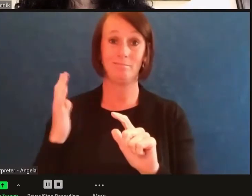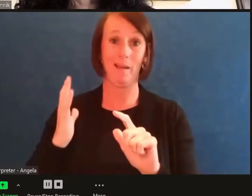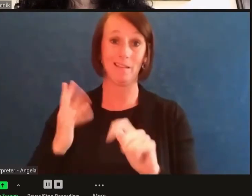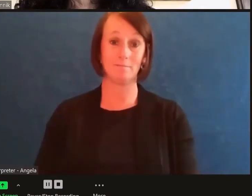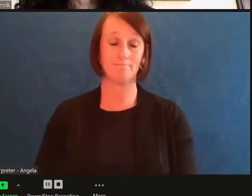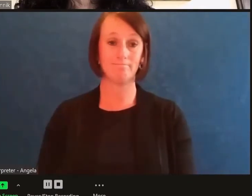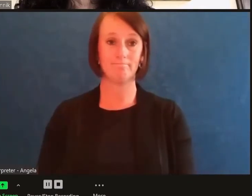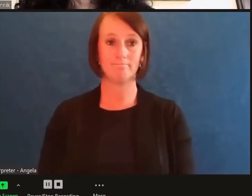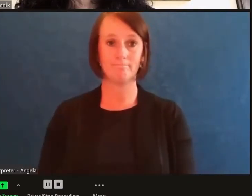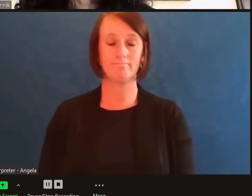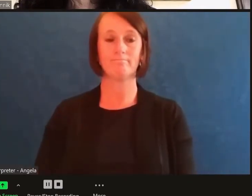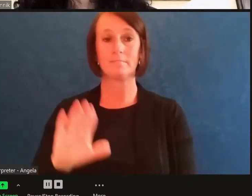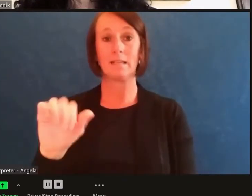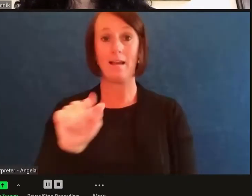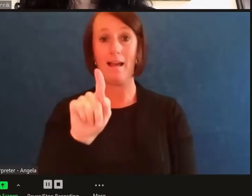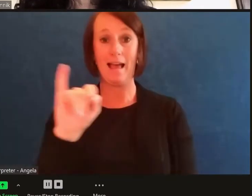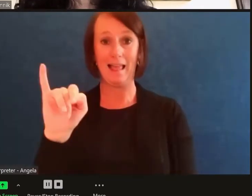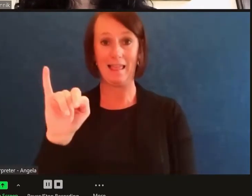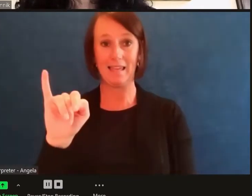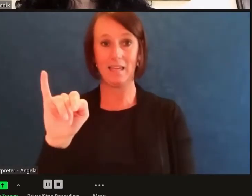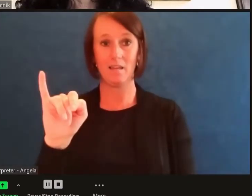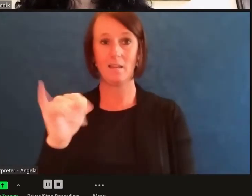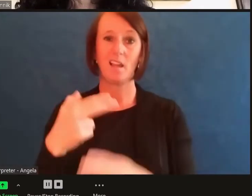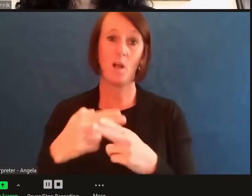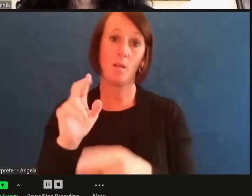name is Ali. He likes to go by Al.